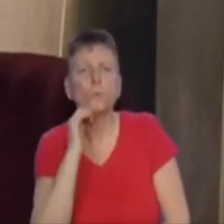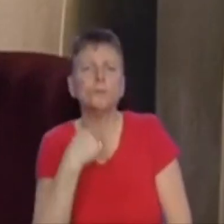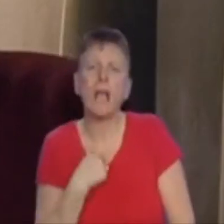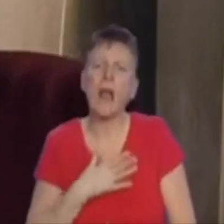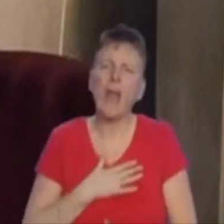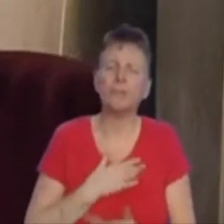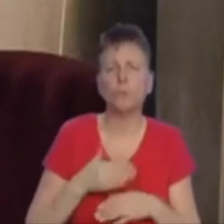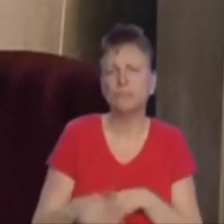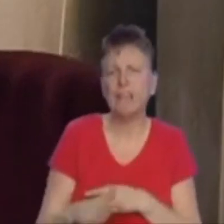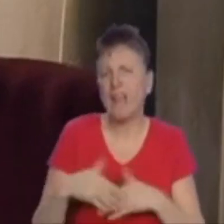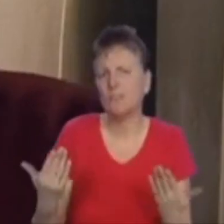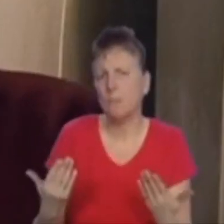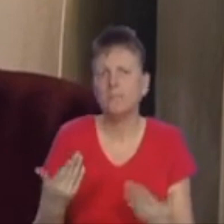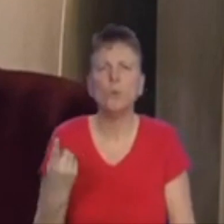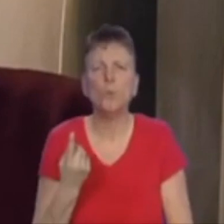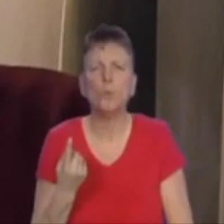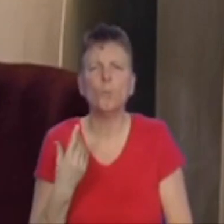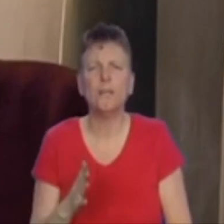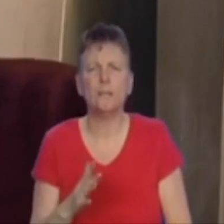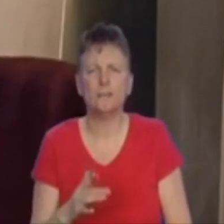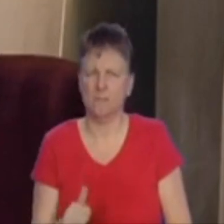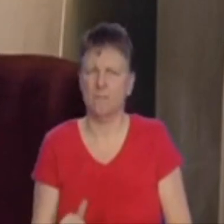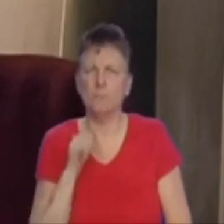you're portraying somebody who's